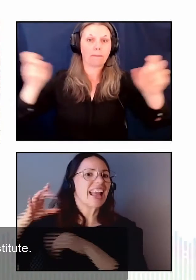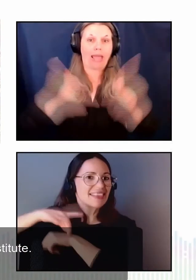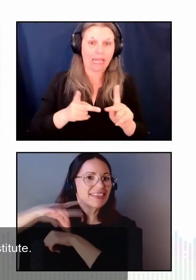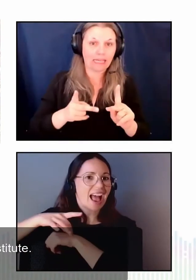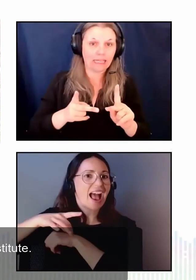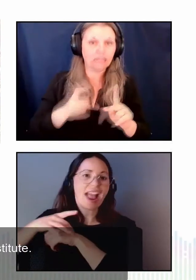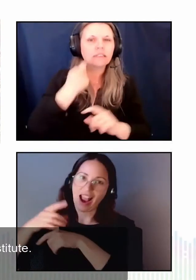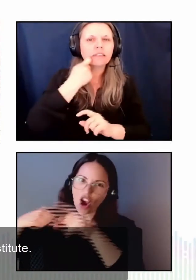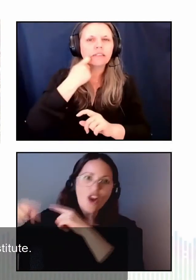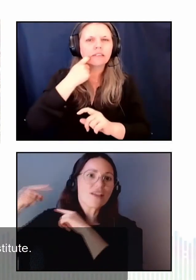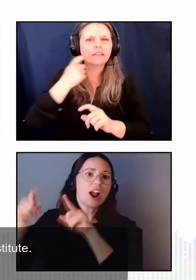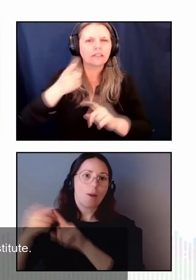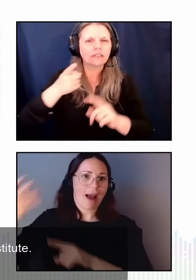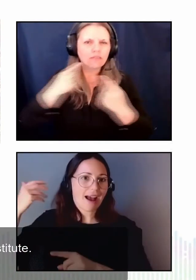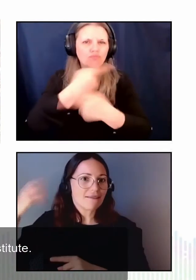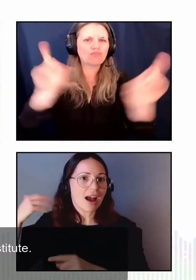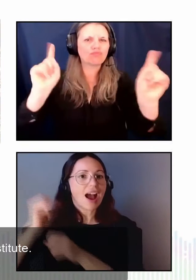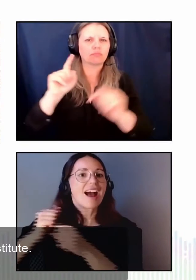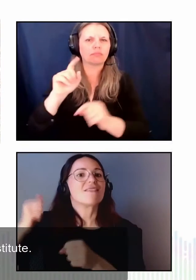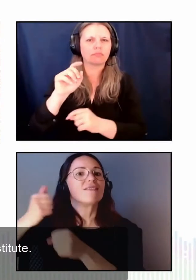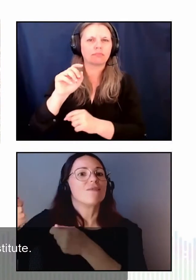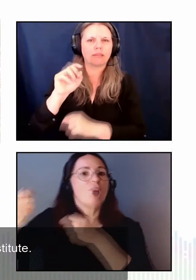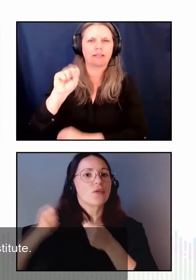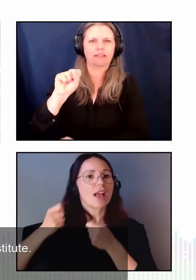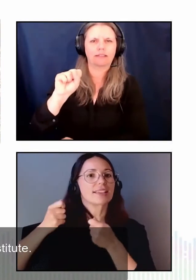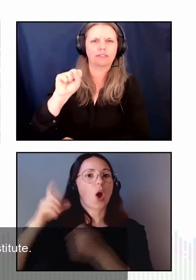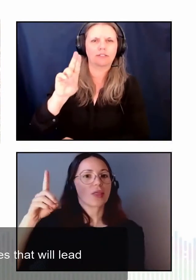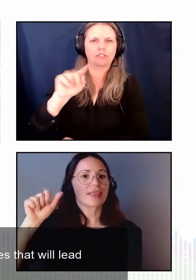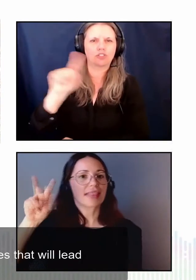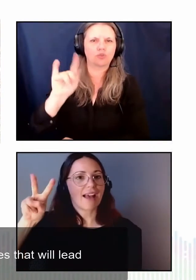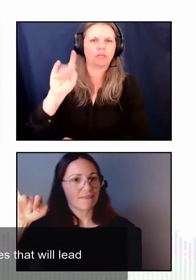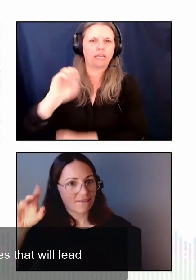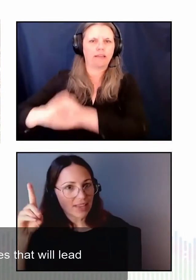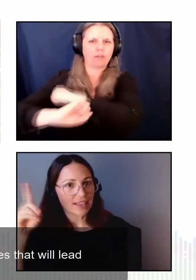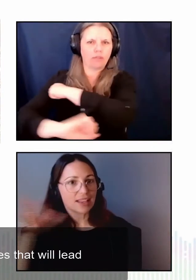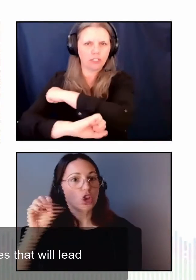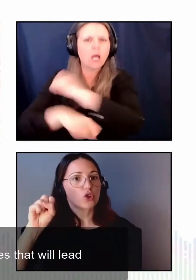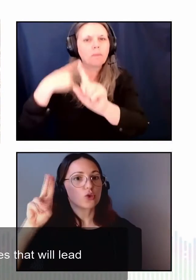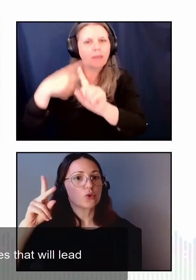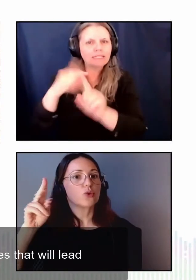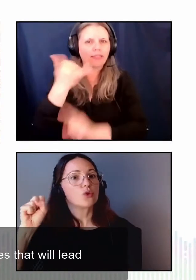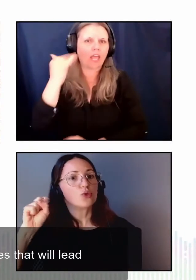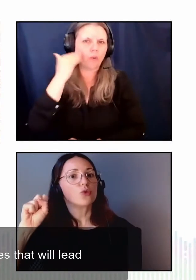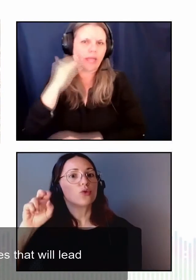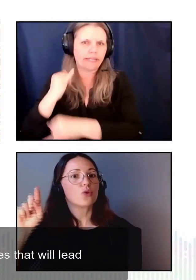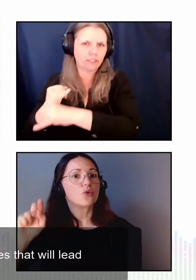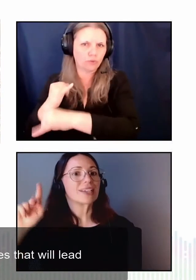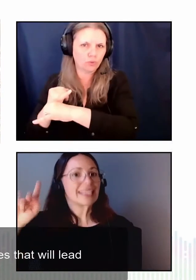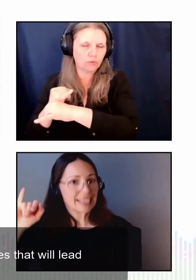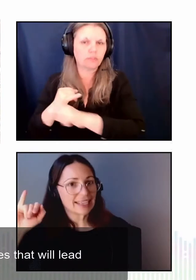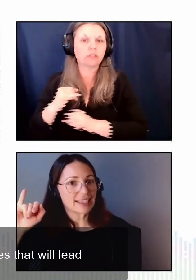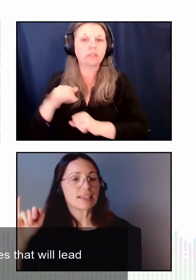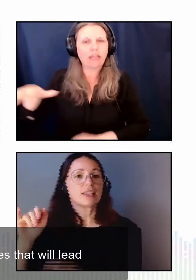Suzuki Foundation and the Yellowhead Institute. Both assert that it is Indigenous governance